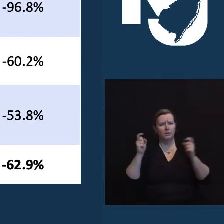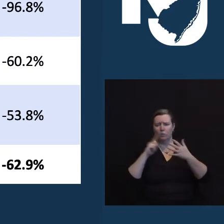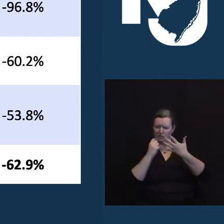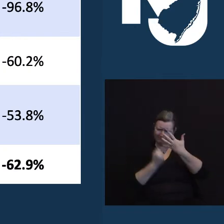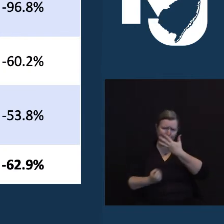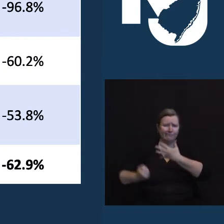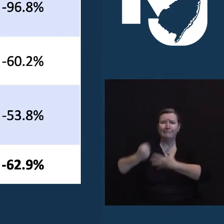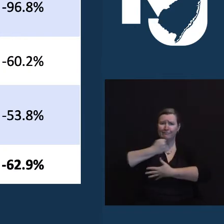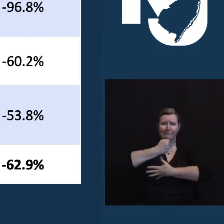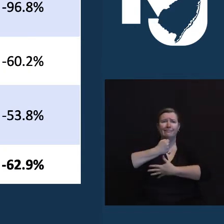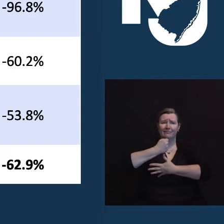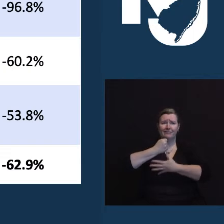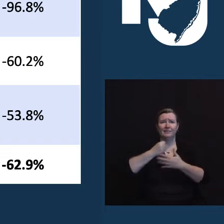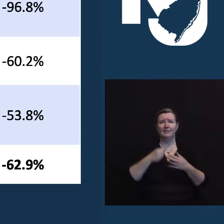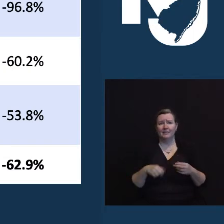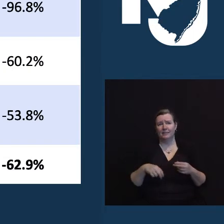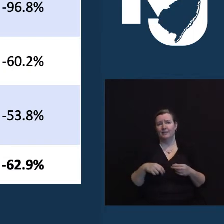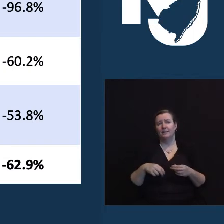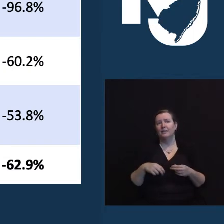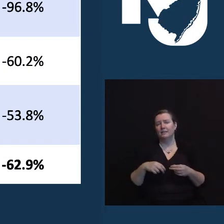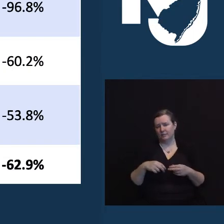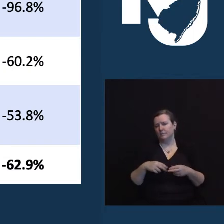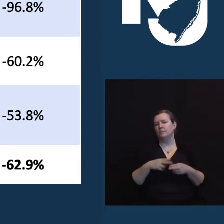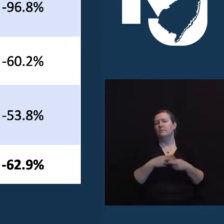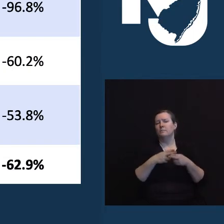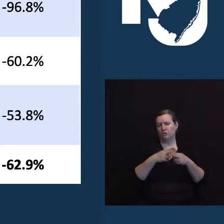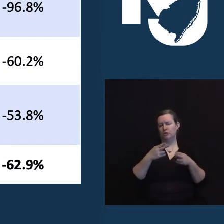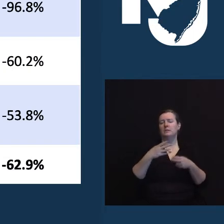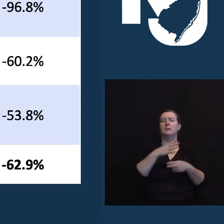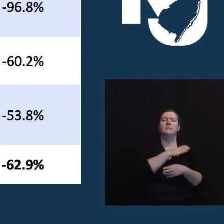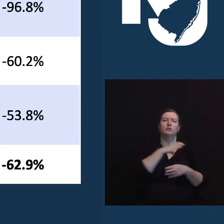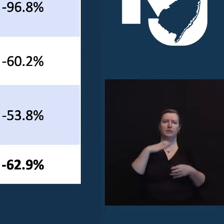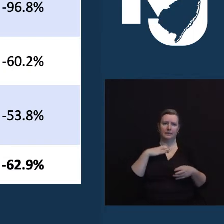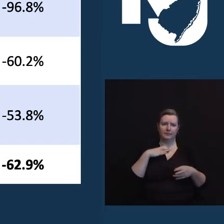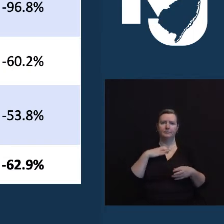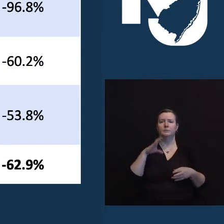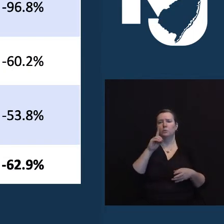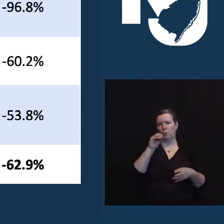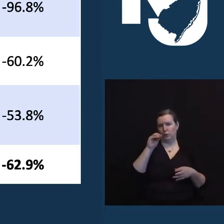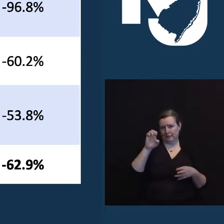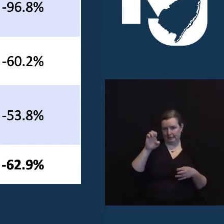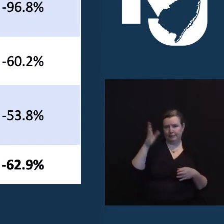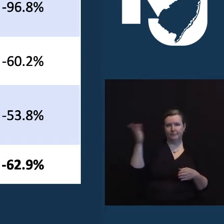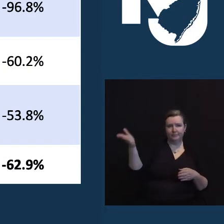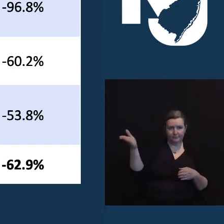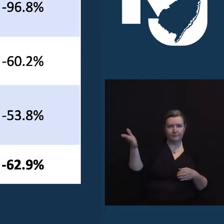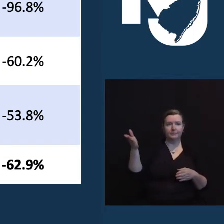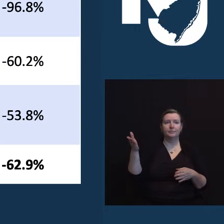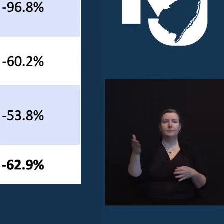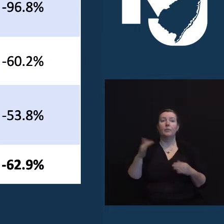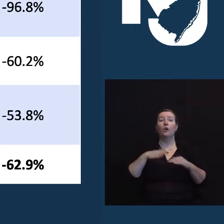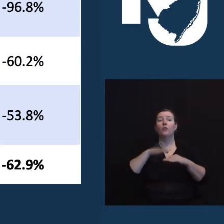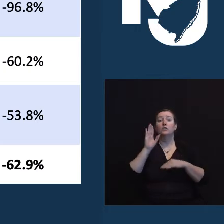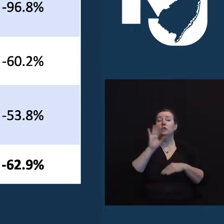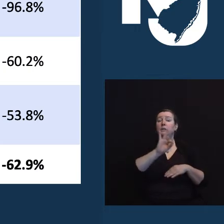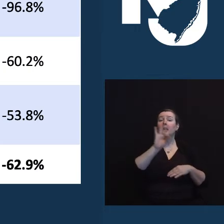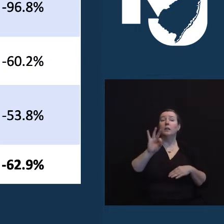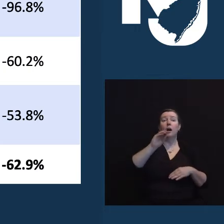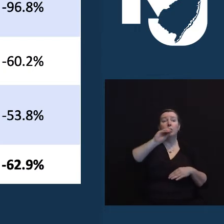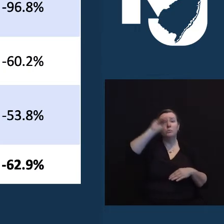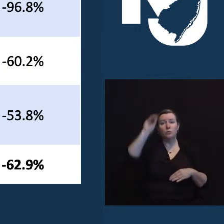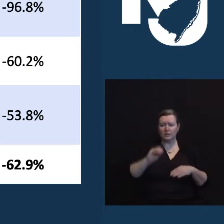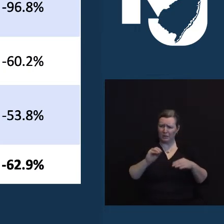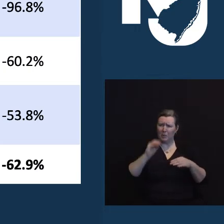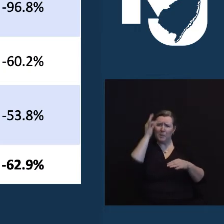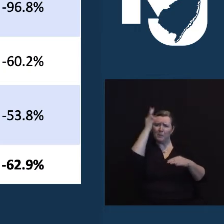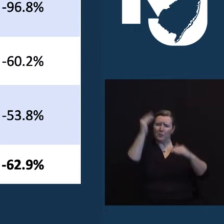Dr. Angelica Allen McMillan and her team. We are now more than 99% there, and we will not stop